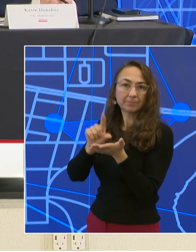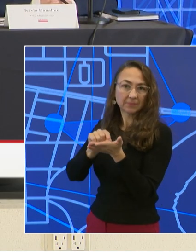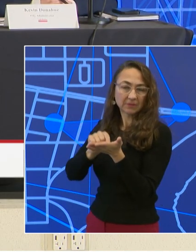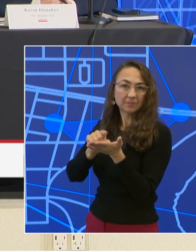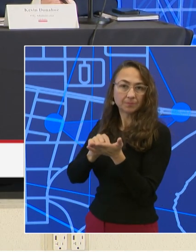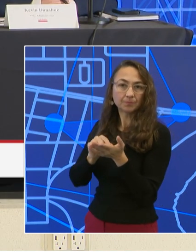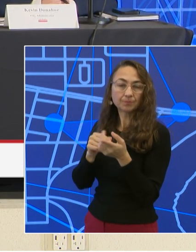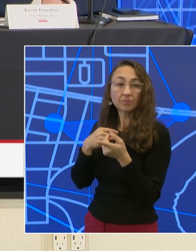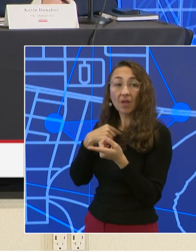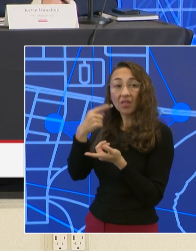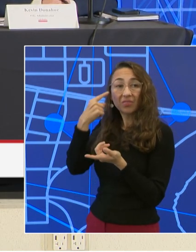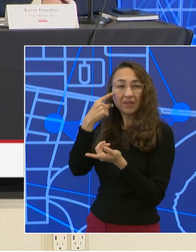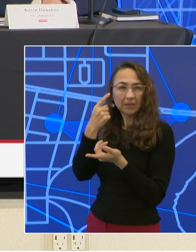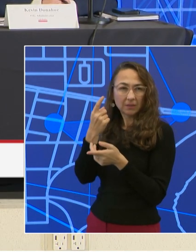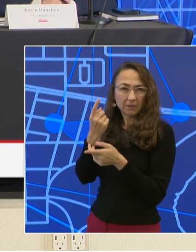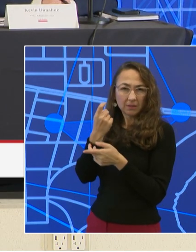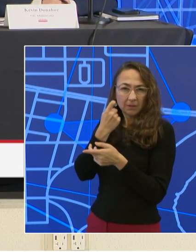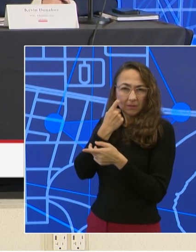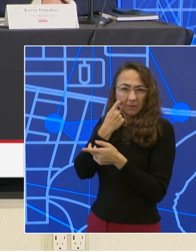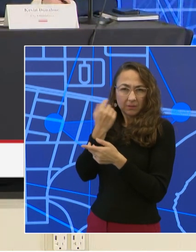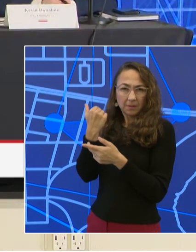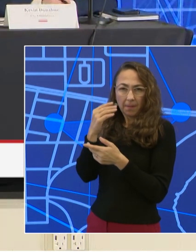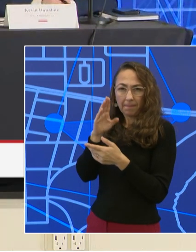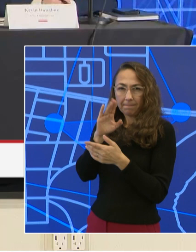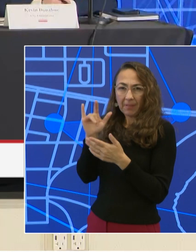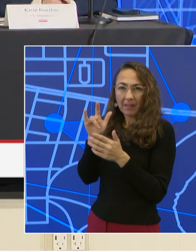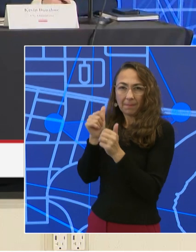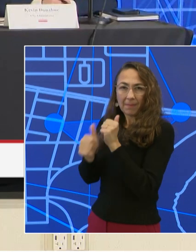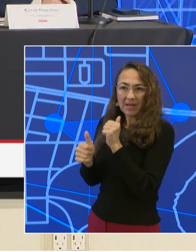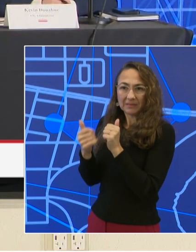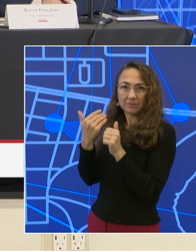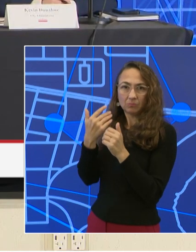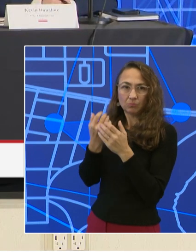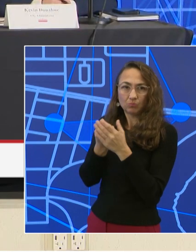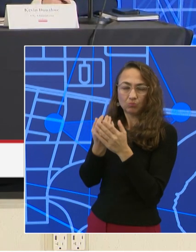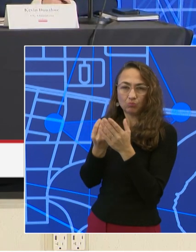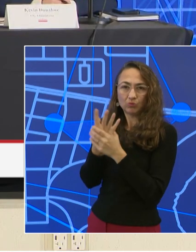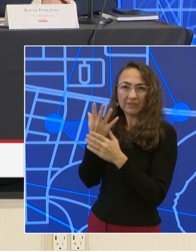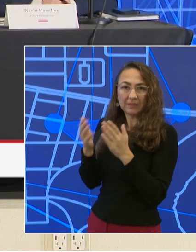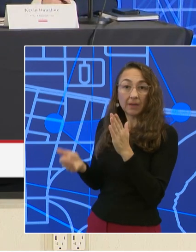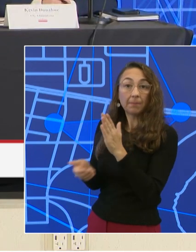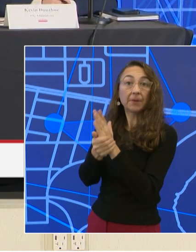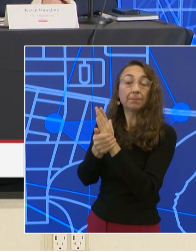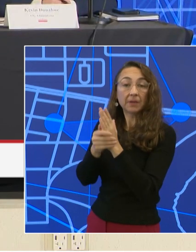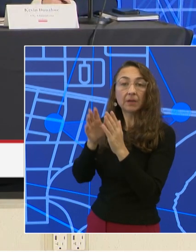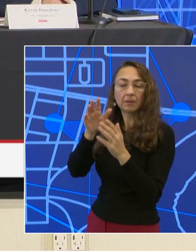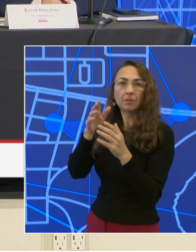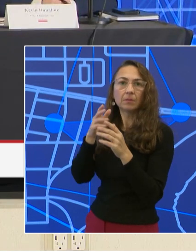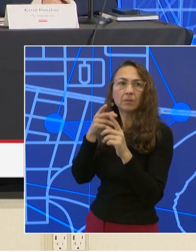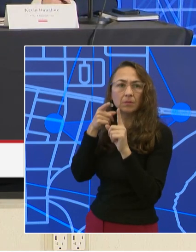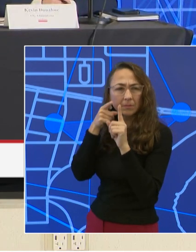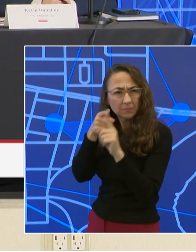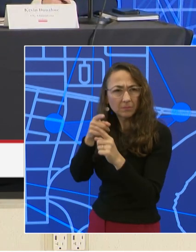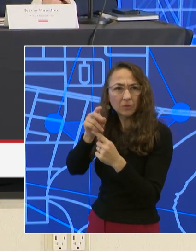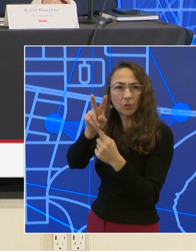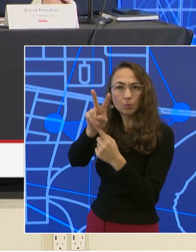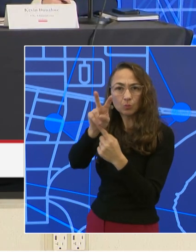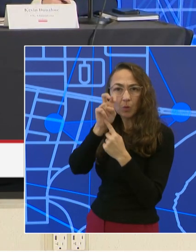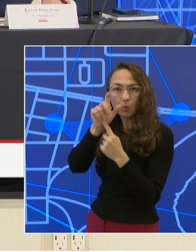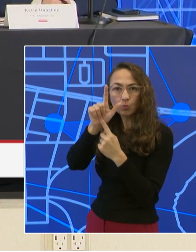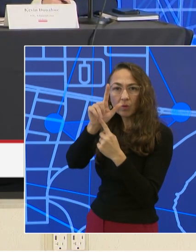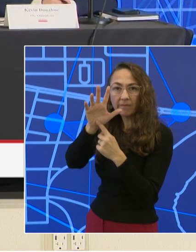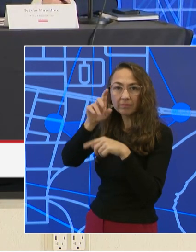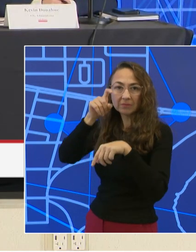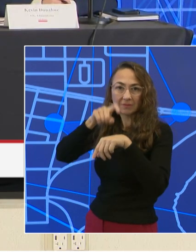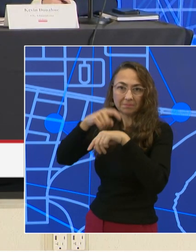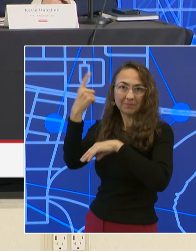late amendment that required the pretrial detention provisions to sunset after 225 days. That timeline has passed.